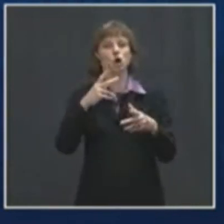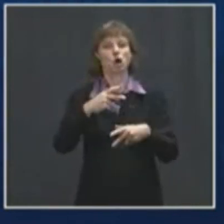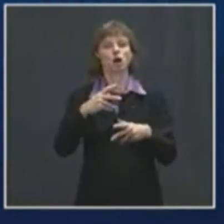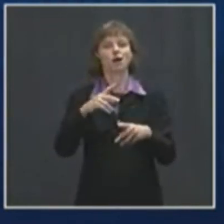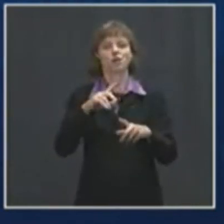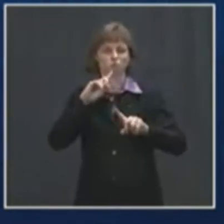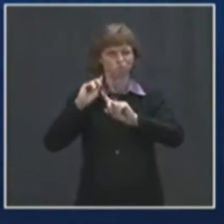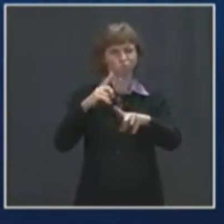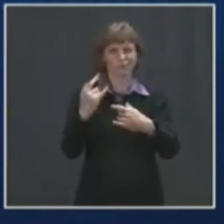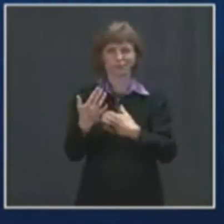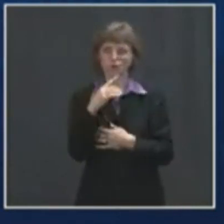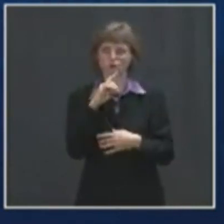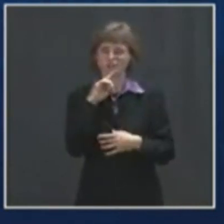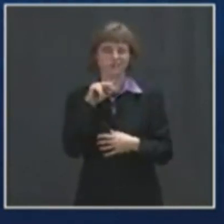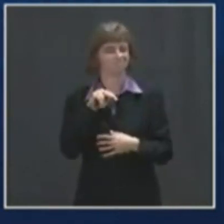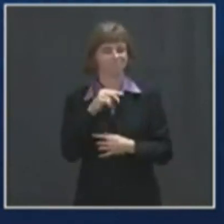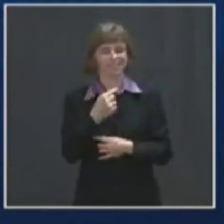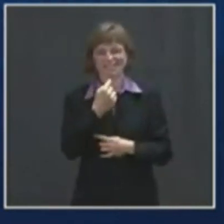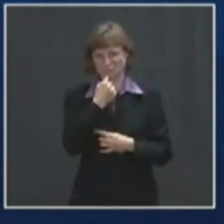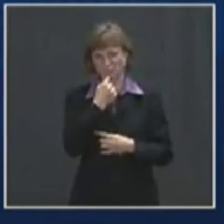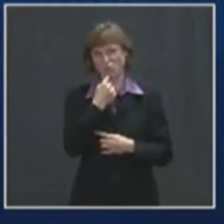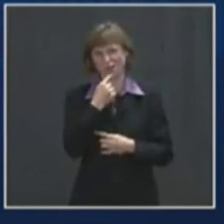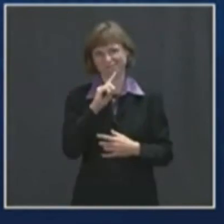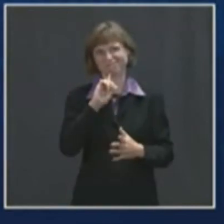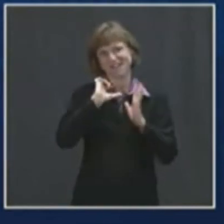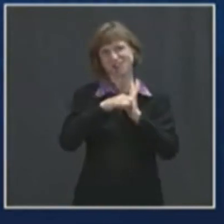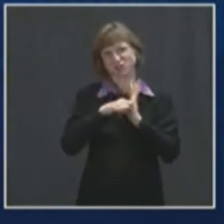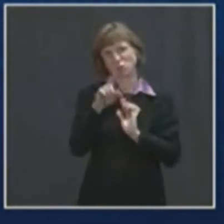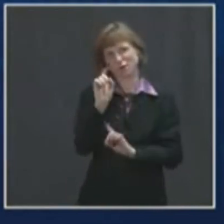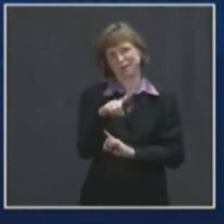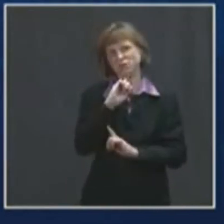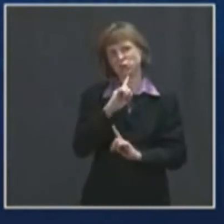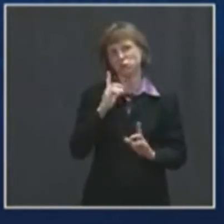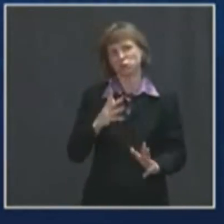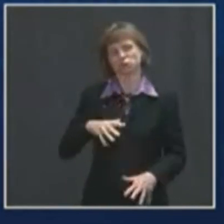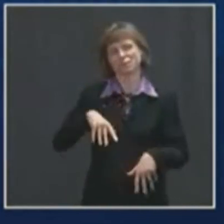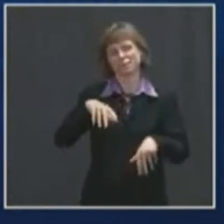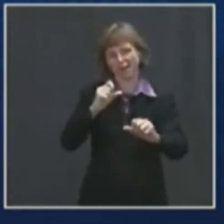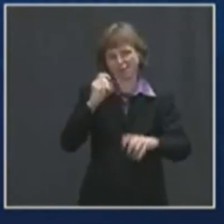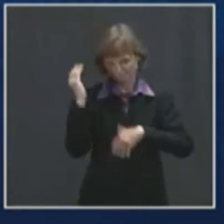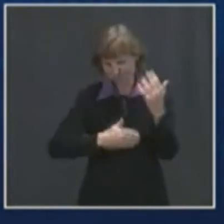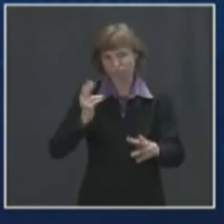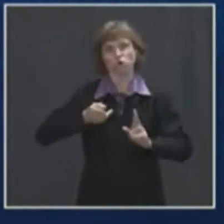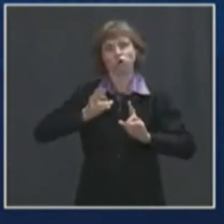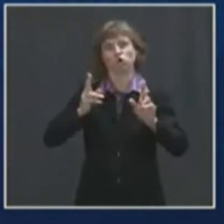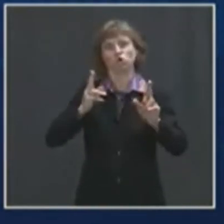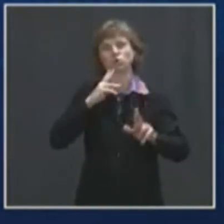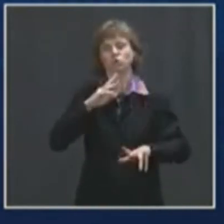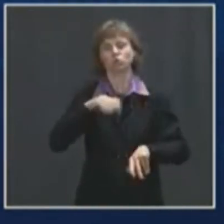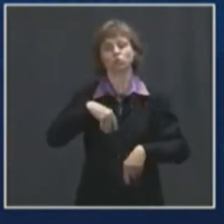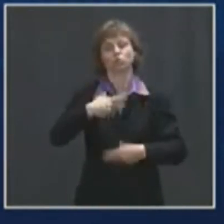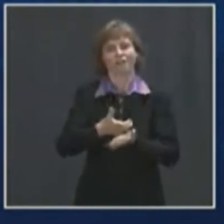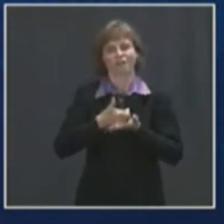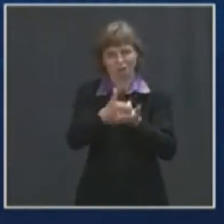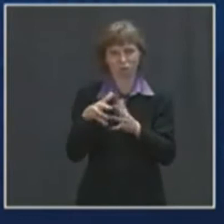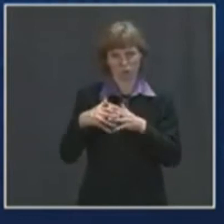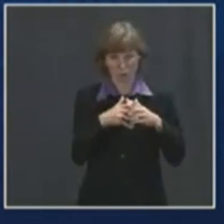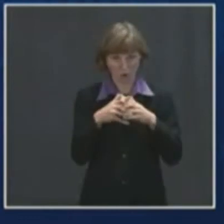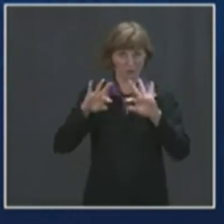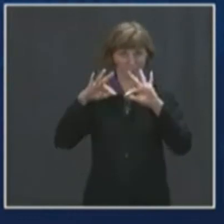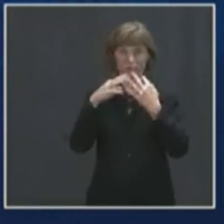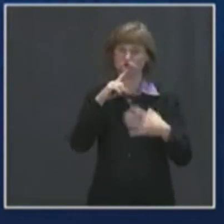is disappointing and underscores the need to act swiftly to deliver immediate relief to American families. The bottom line is our economy is digging